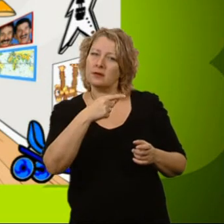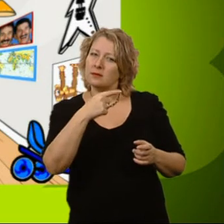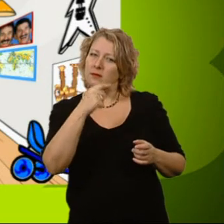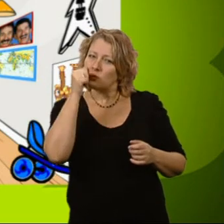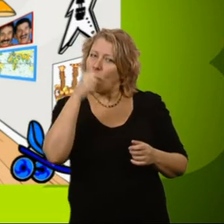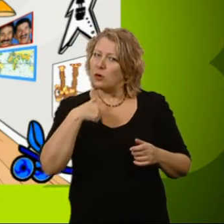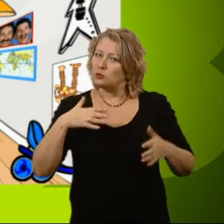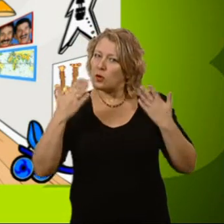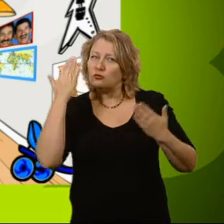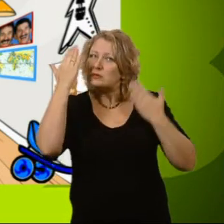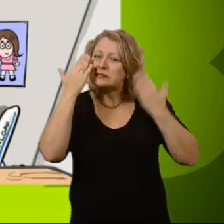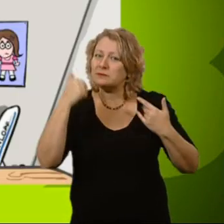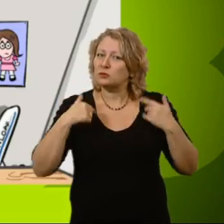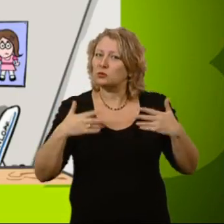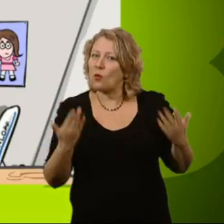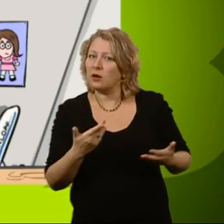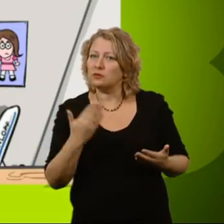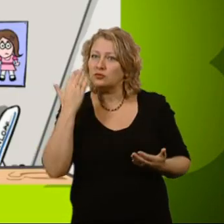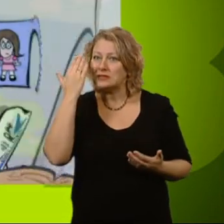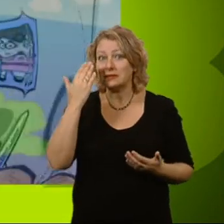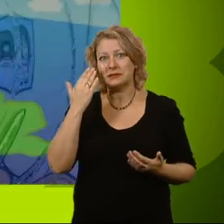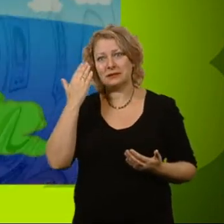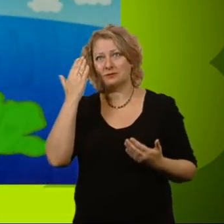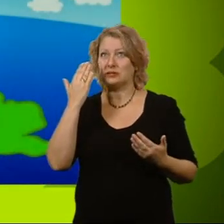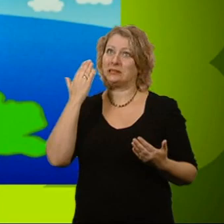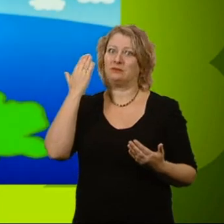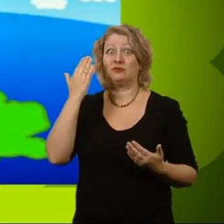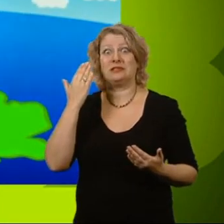sequences. Dream sequences, dream sequences, dream sequences.